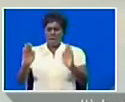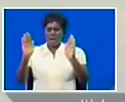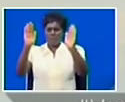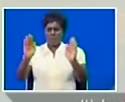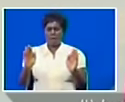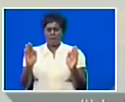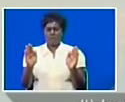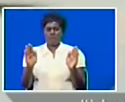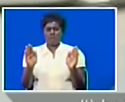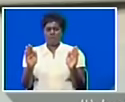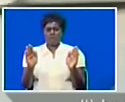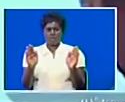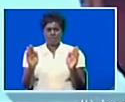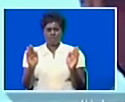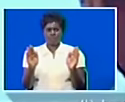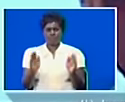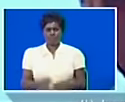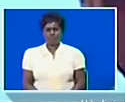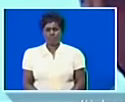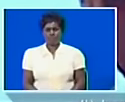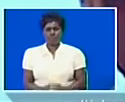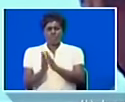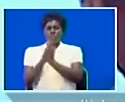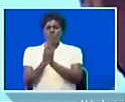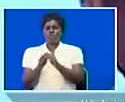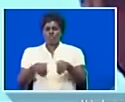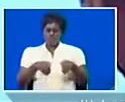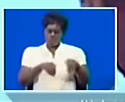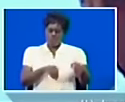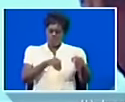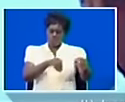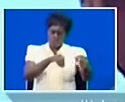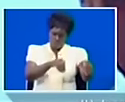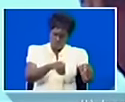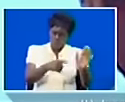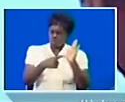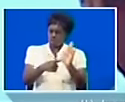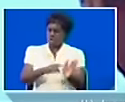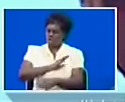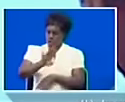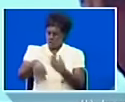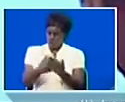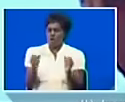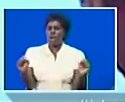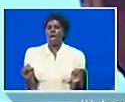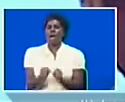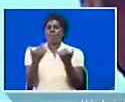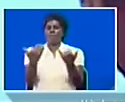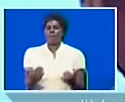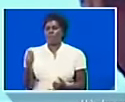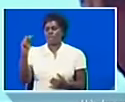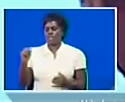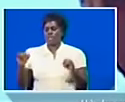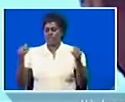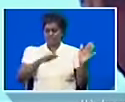Mercy Korir, KTN News. And that's a story we'll continue to follow for you, bringing you all the updates here on KTN